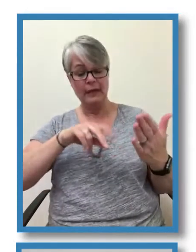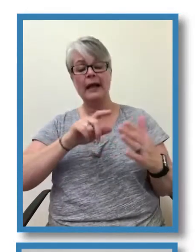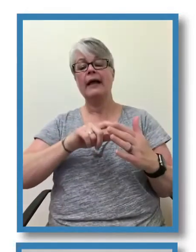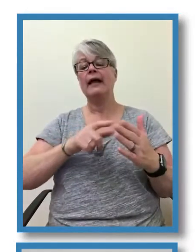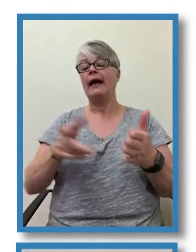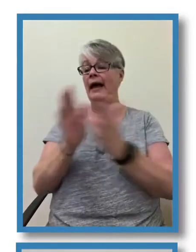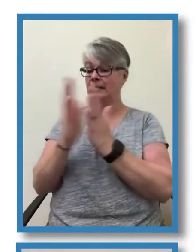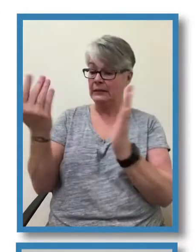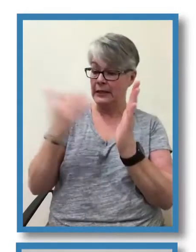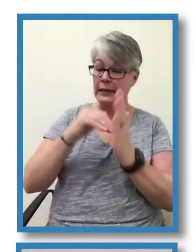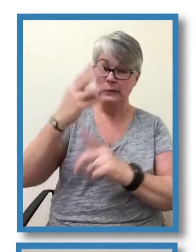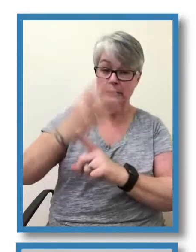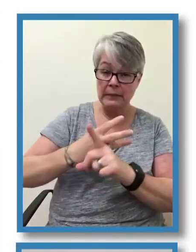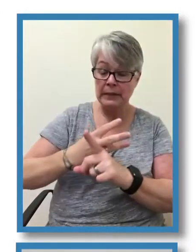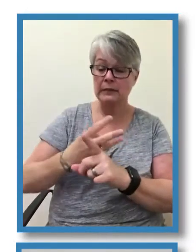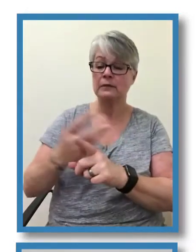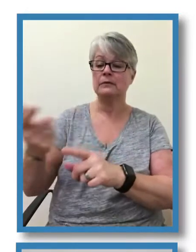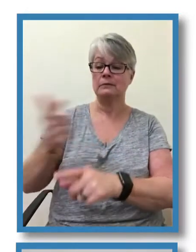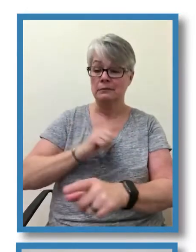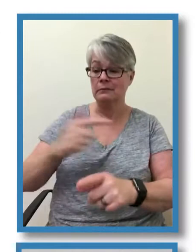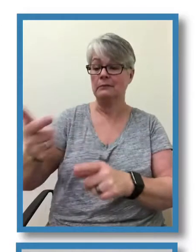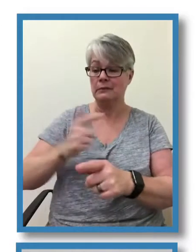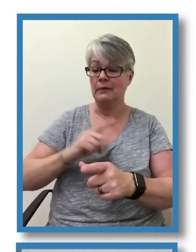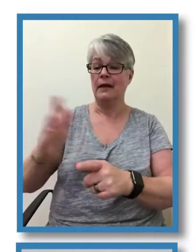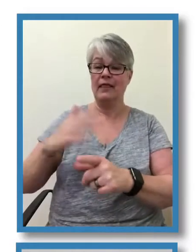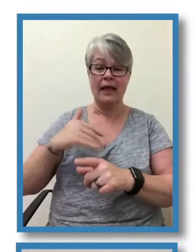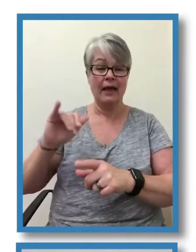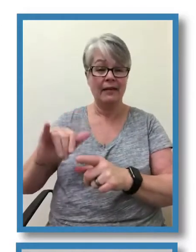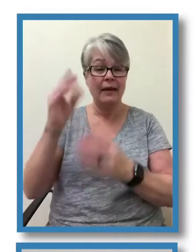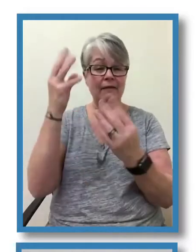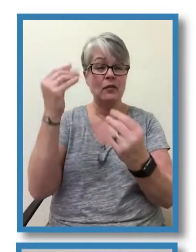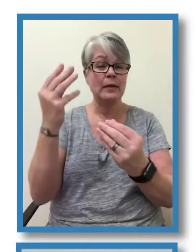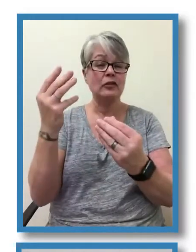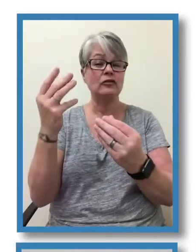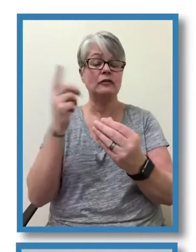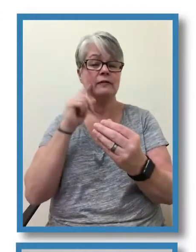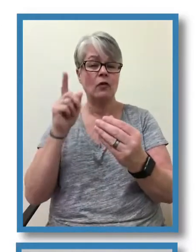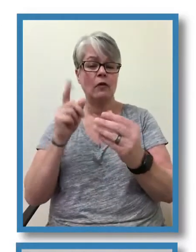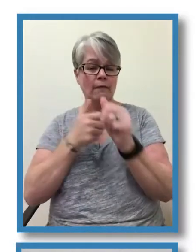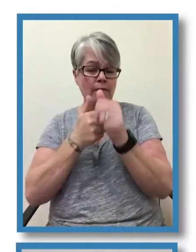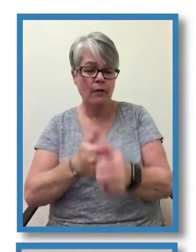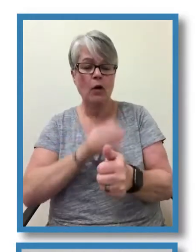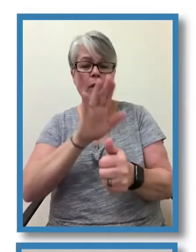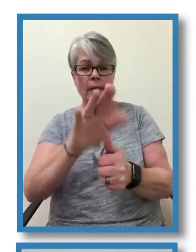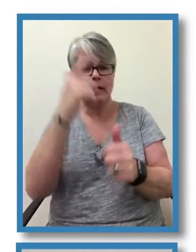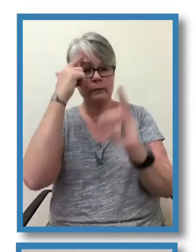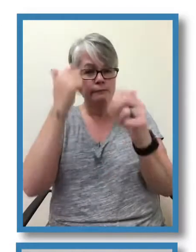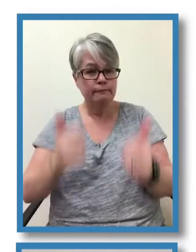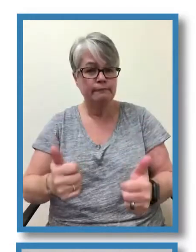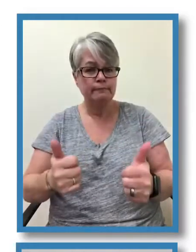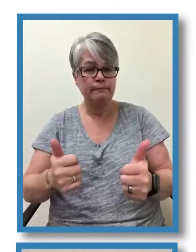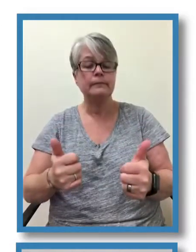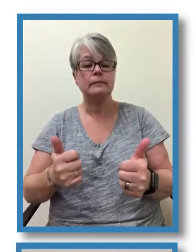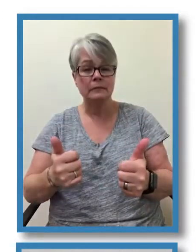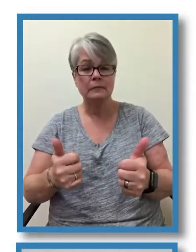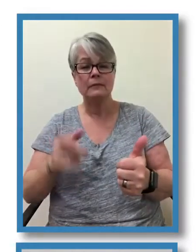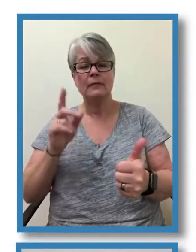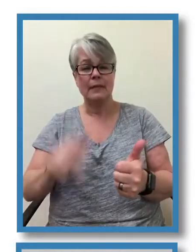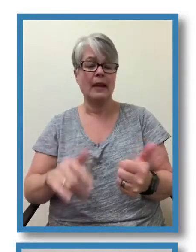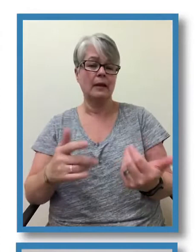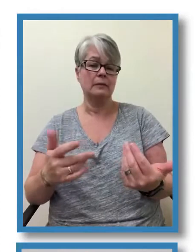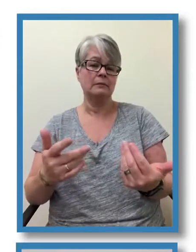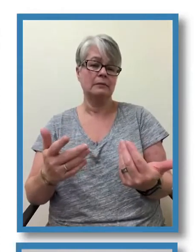over time. Dementia due to Alzheimer's disease, in contrast, it still